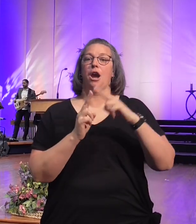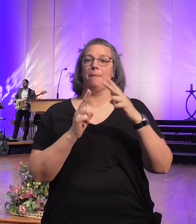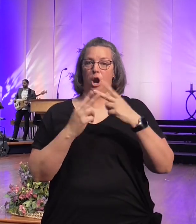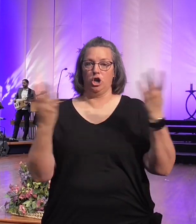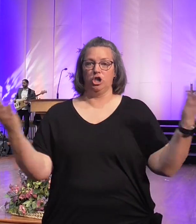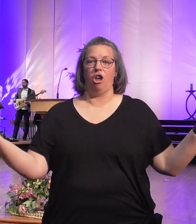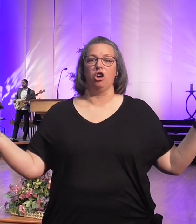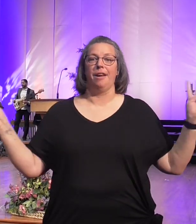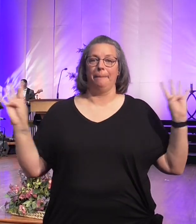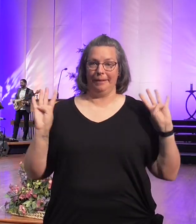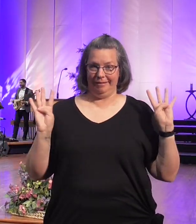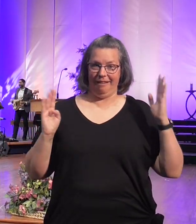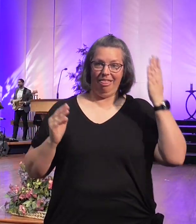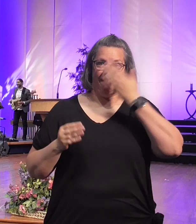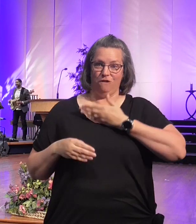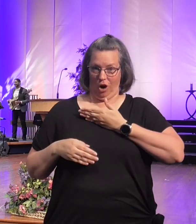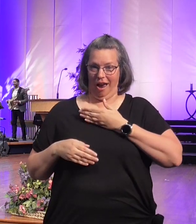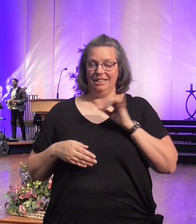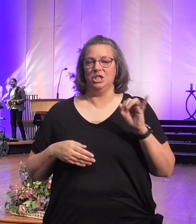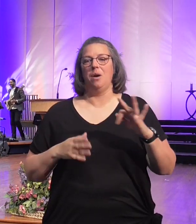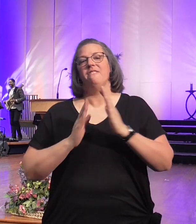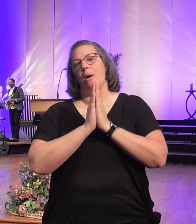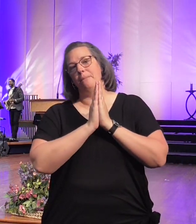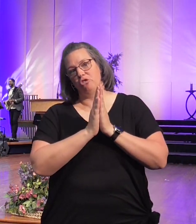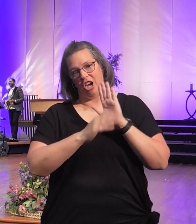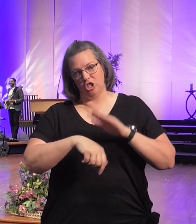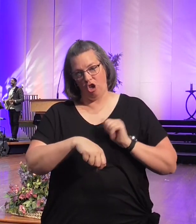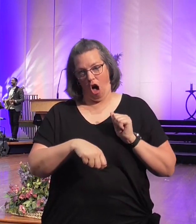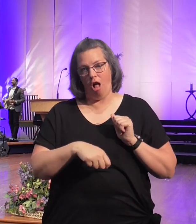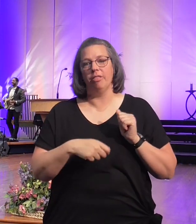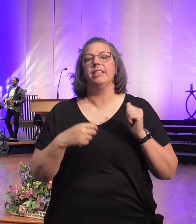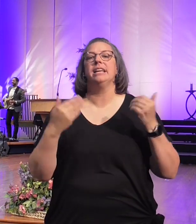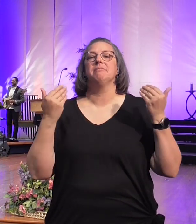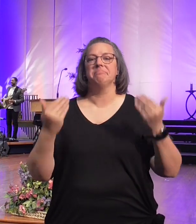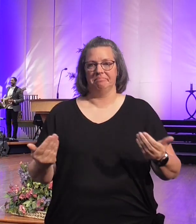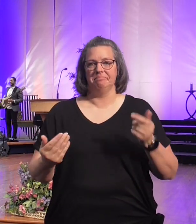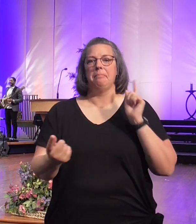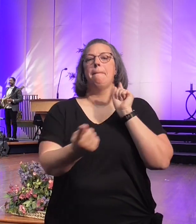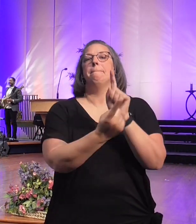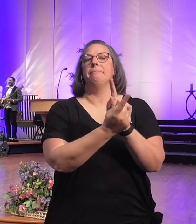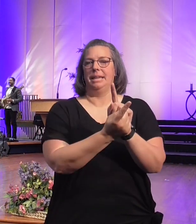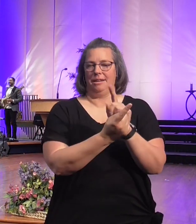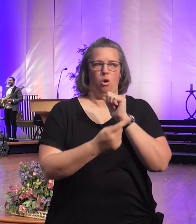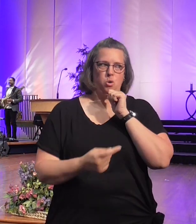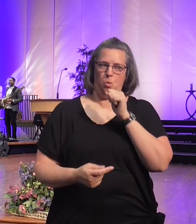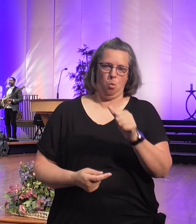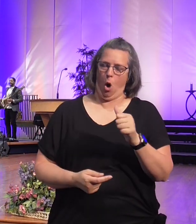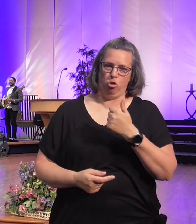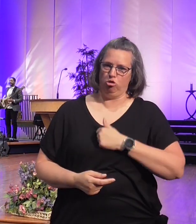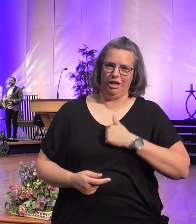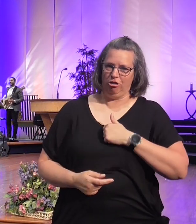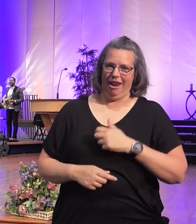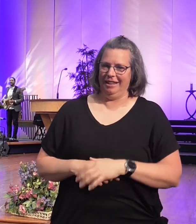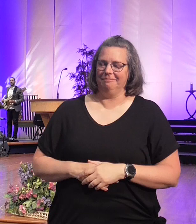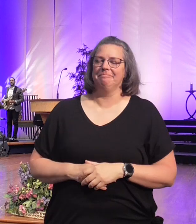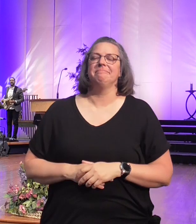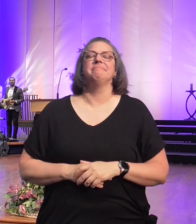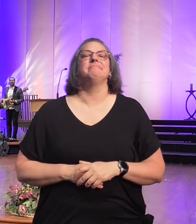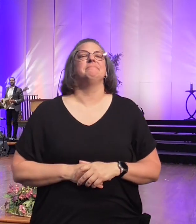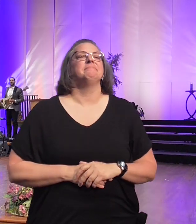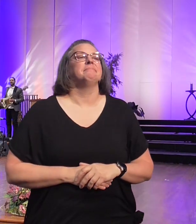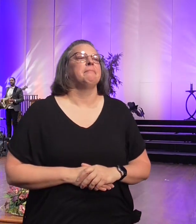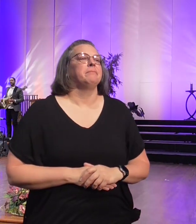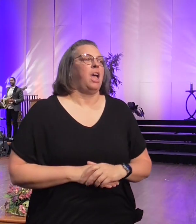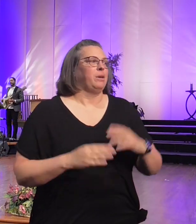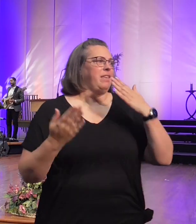down. They'll be right in front. So if Para's calling to you, make sure you stand in front of one of them. You won't regret it. Yeah, definitely. Thank